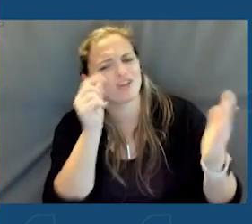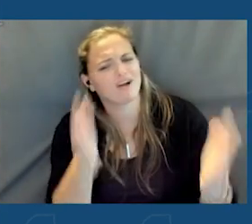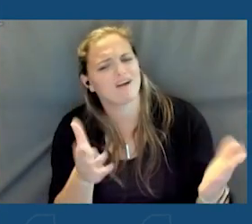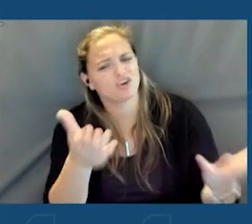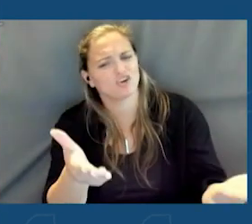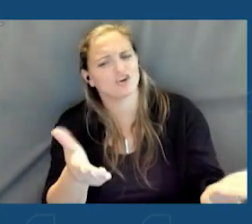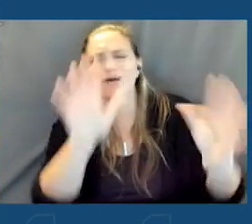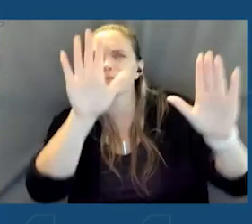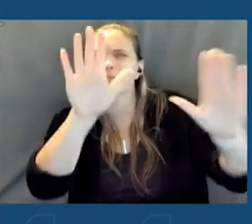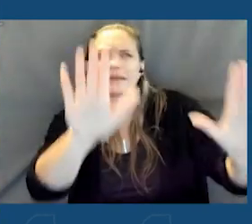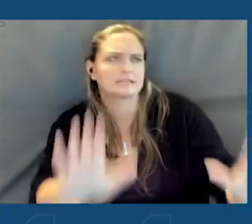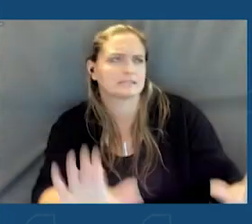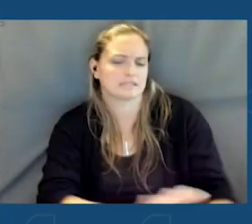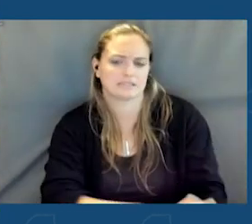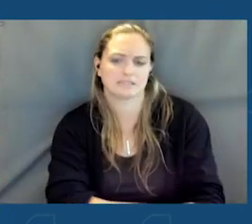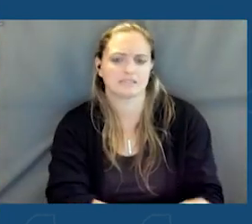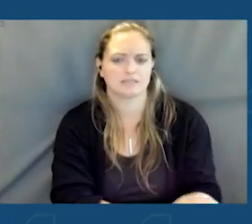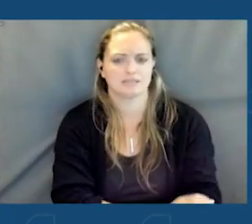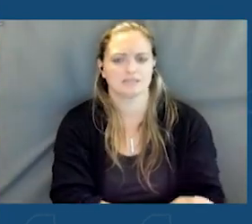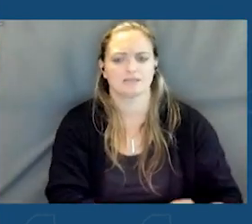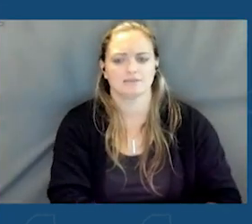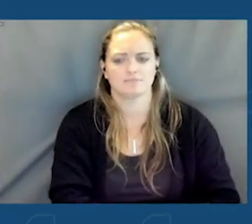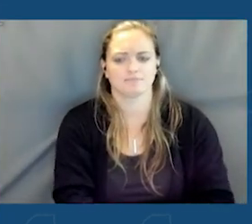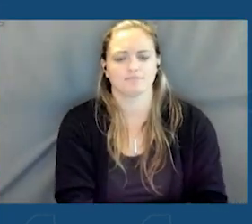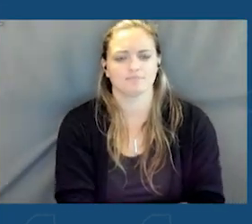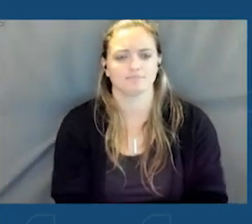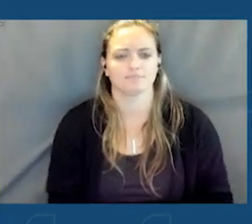amazing. She is amazing.